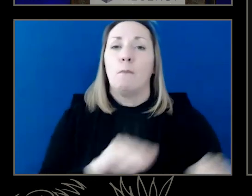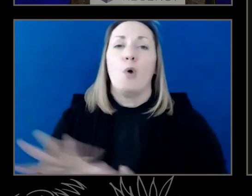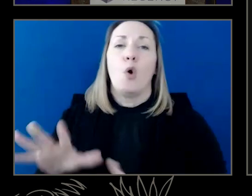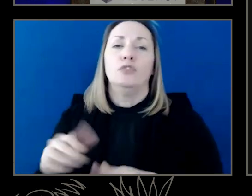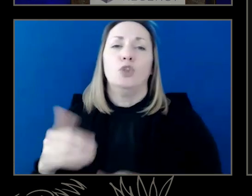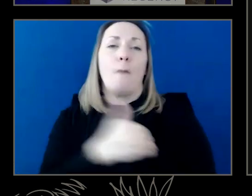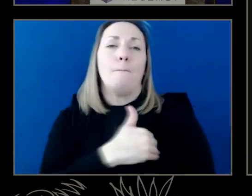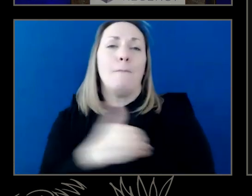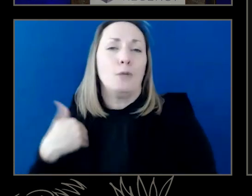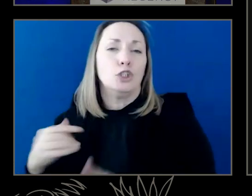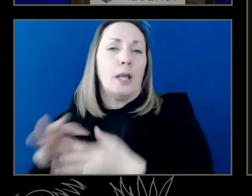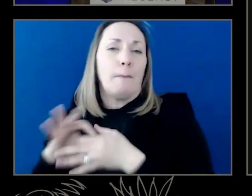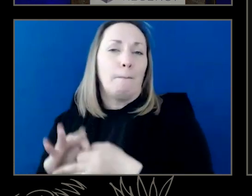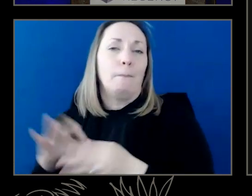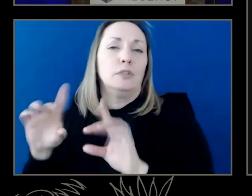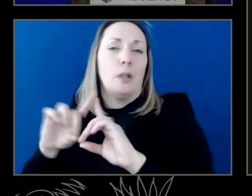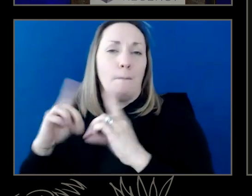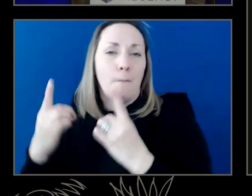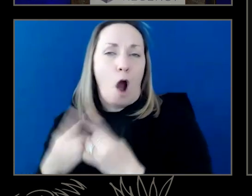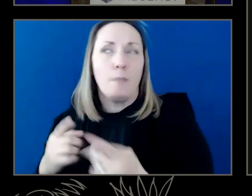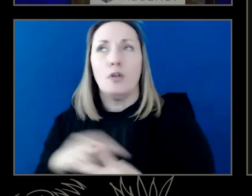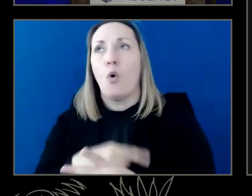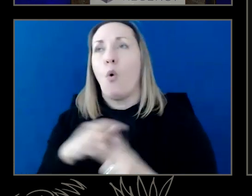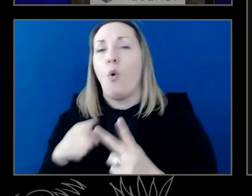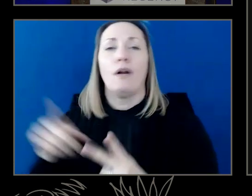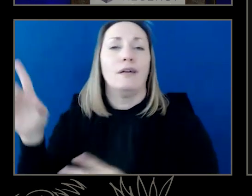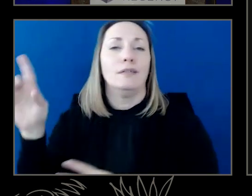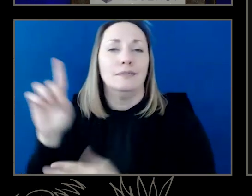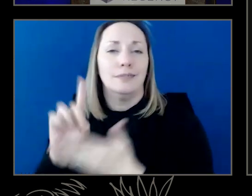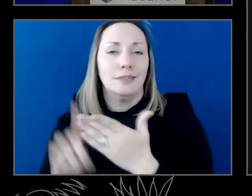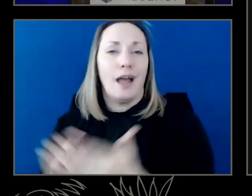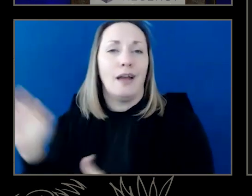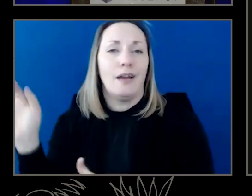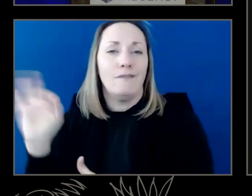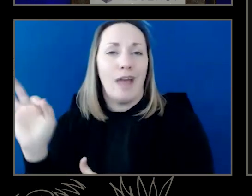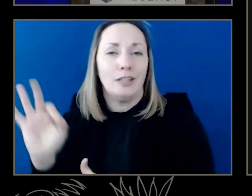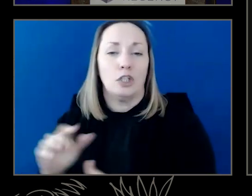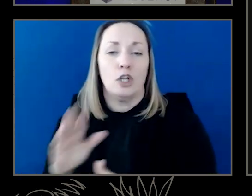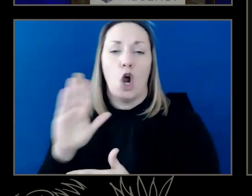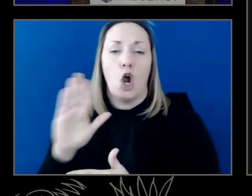or is assigned to fashion, her access is automatically revoked.